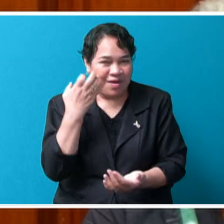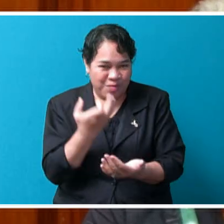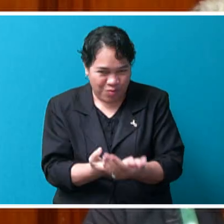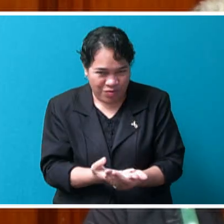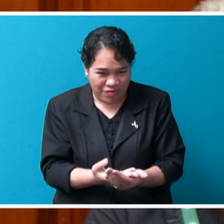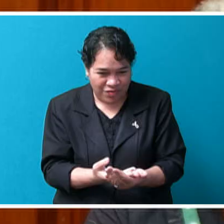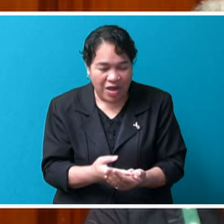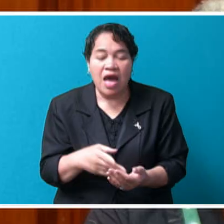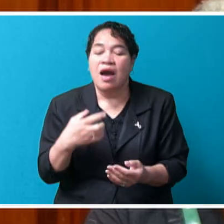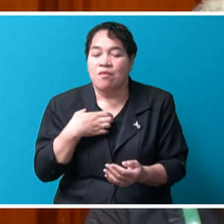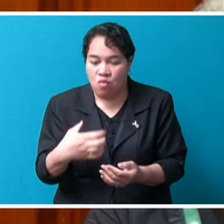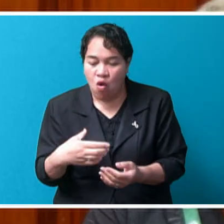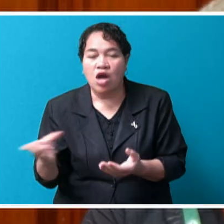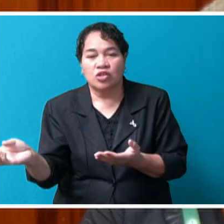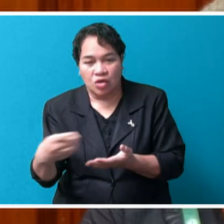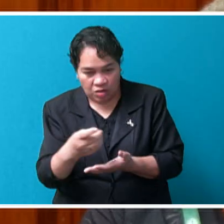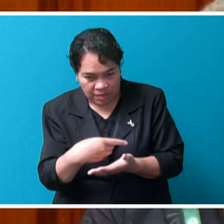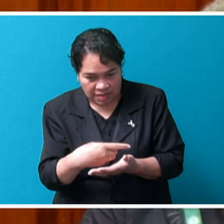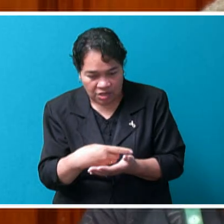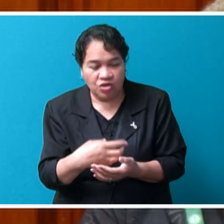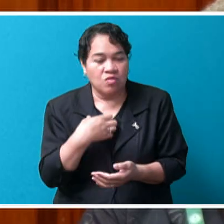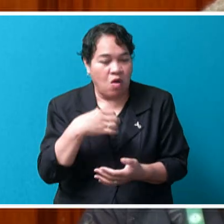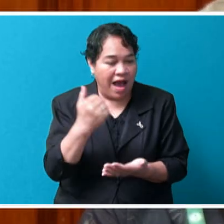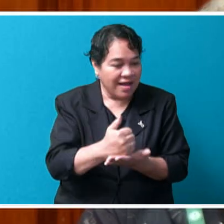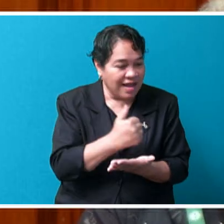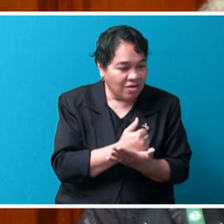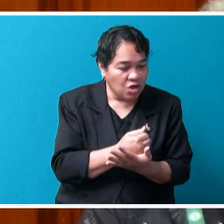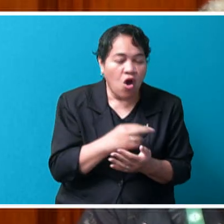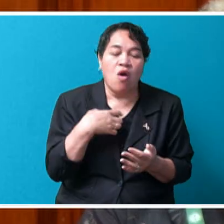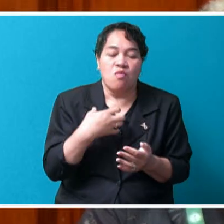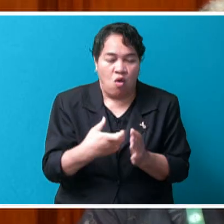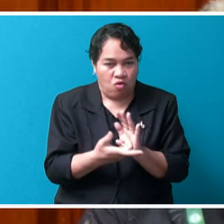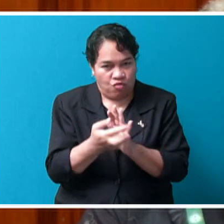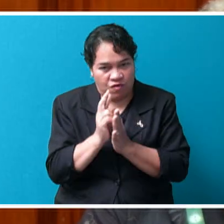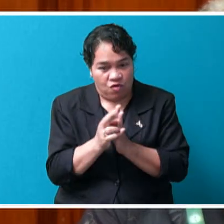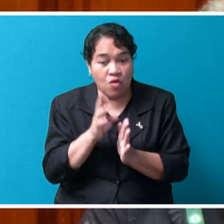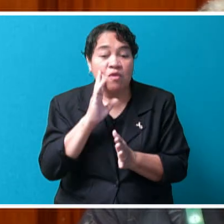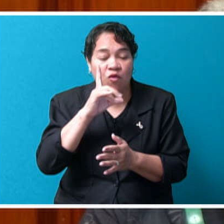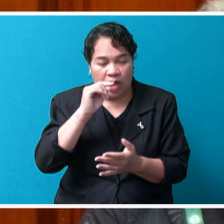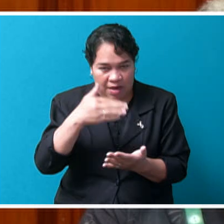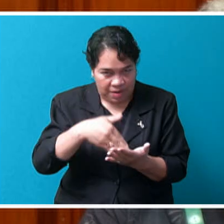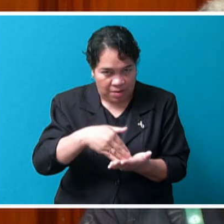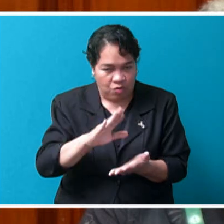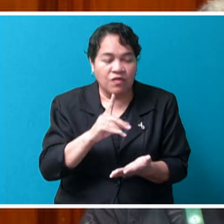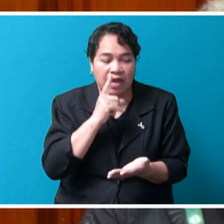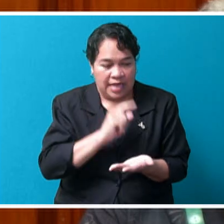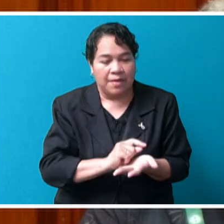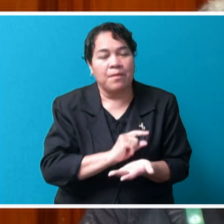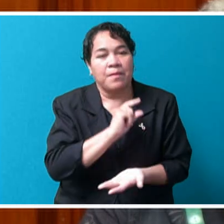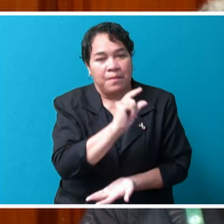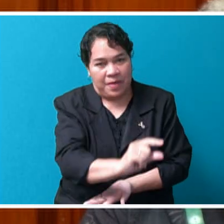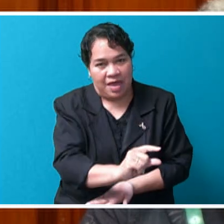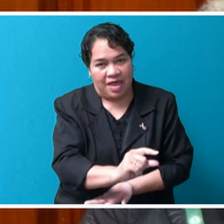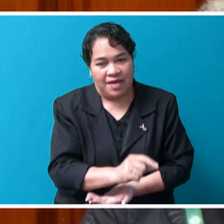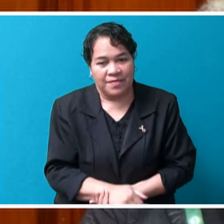supporting documentation, account reconciliation, or further review before they can be approved for payment. Mr. Speaker, sir,